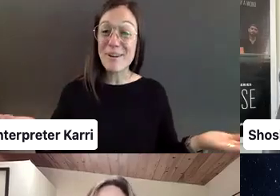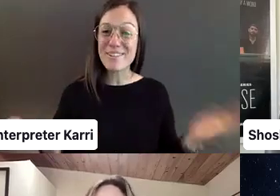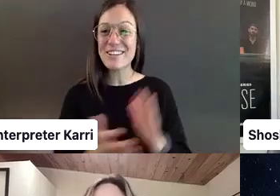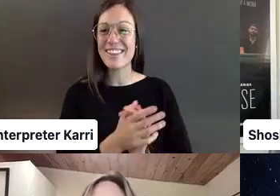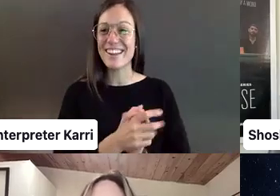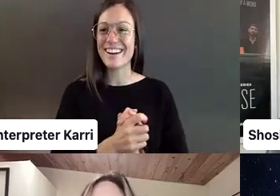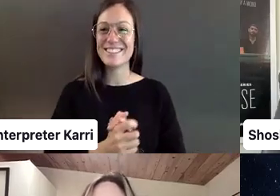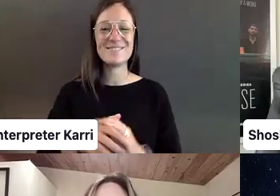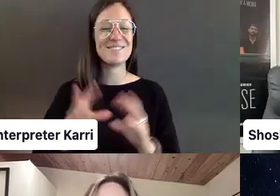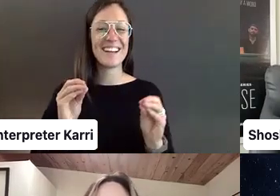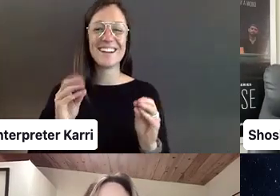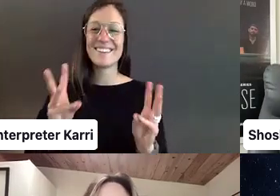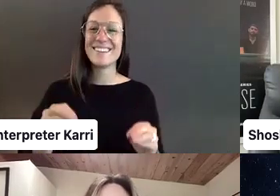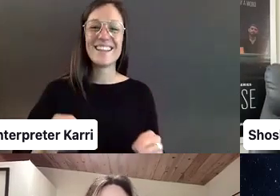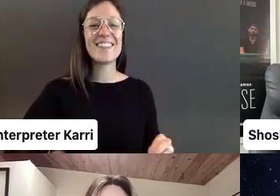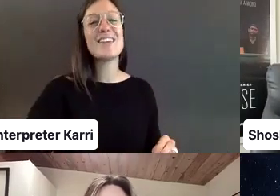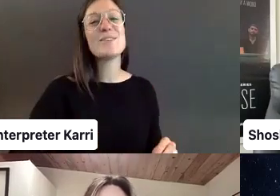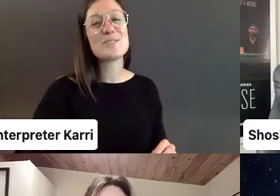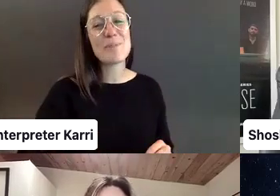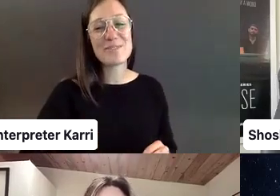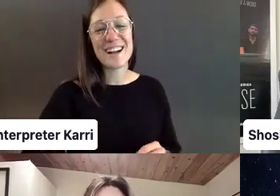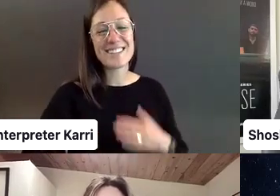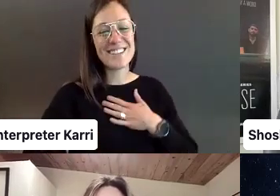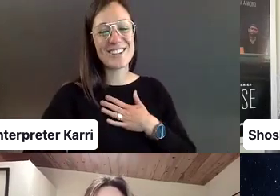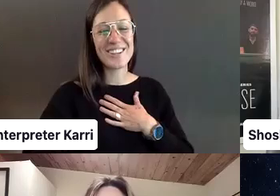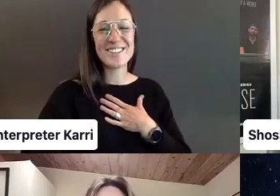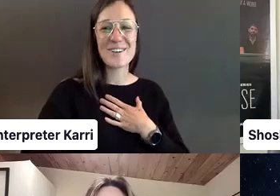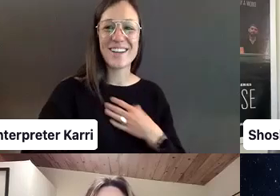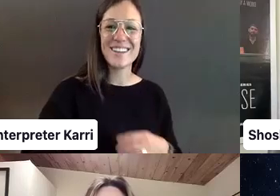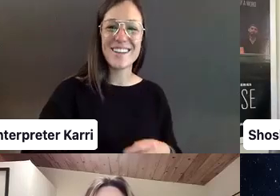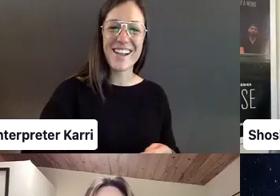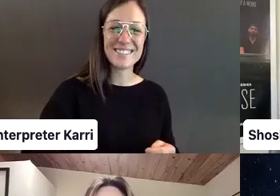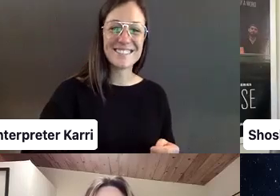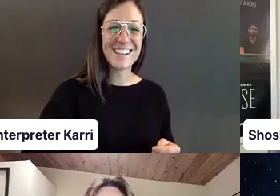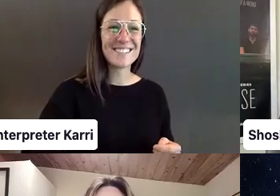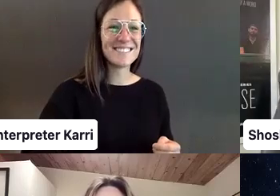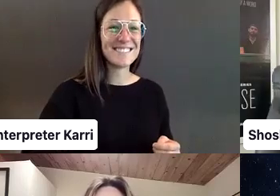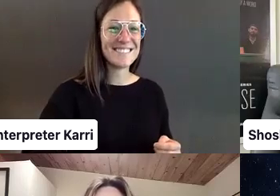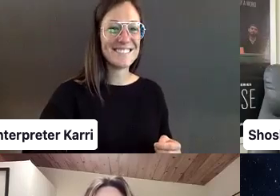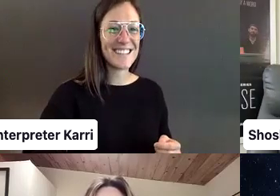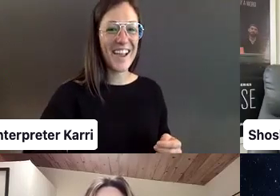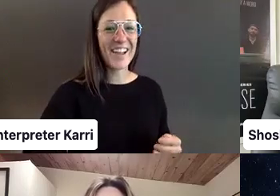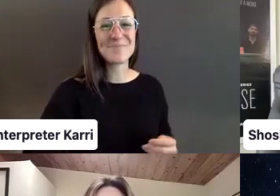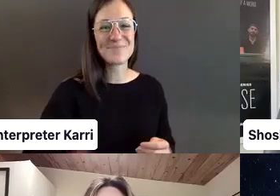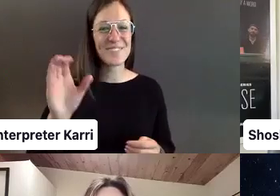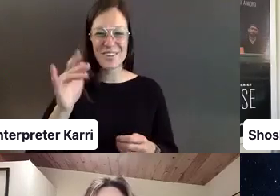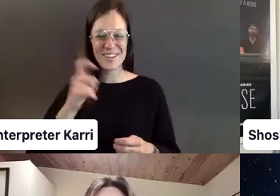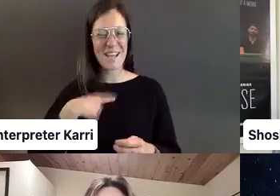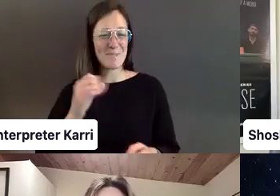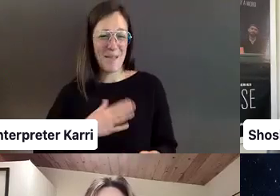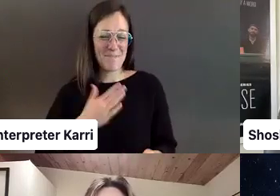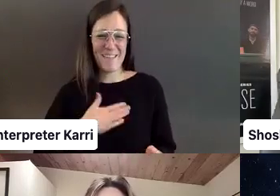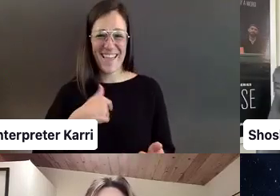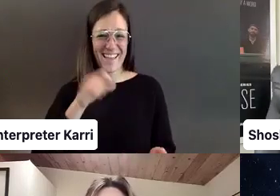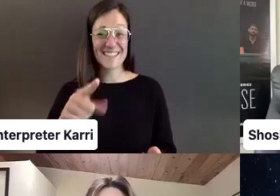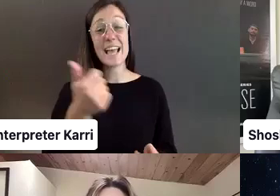dream project right there. Oh, Love it. Thank you so much for asking, Charlie. So I'm so glad I asked. Does anyone